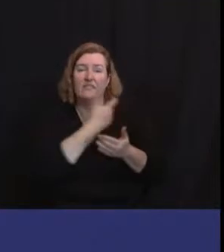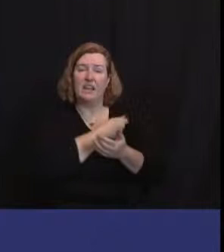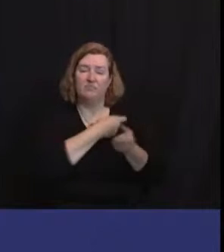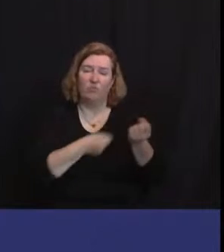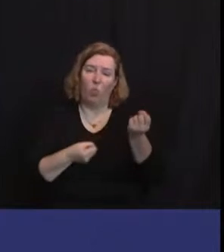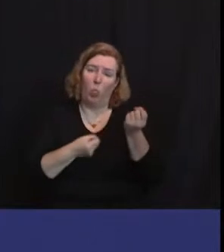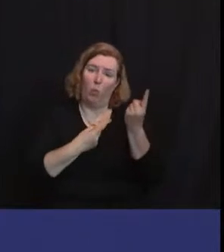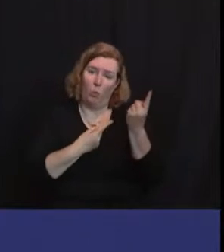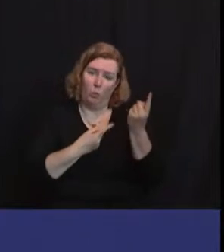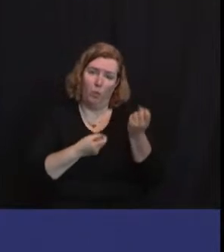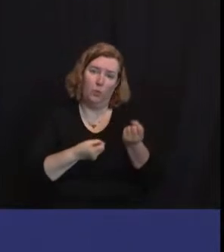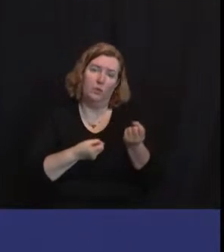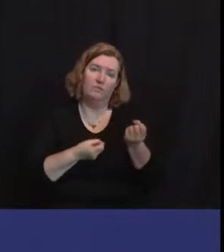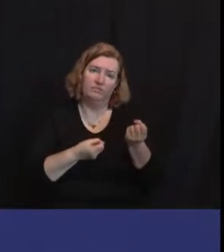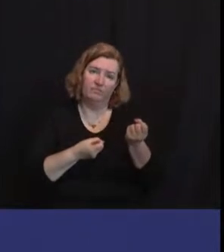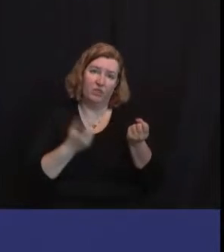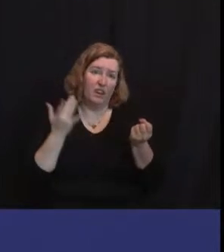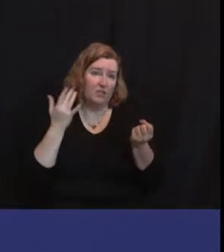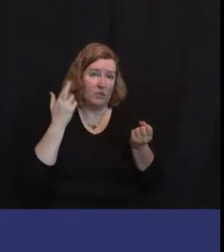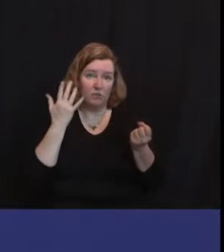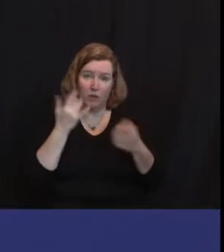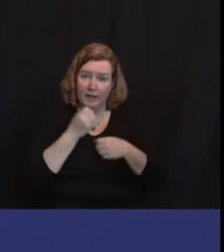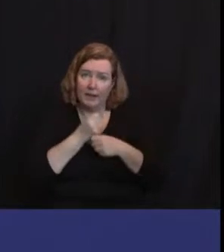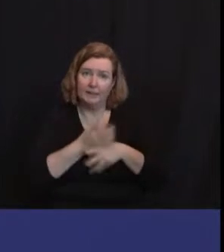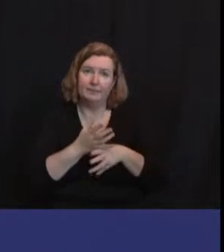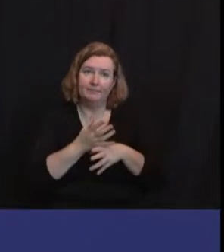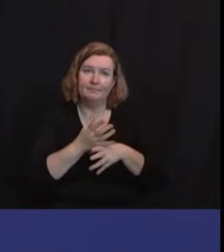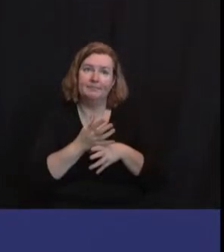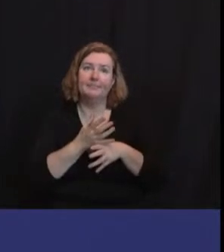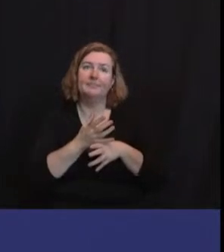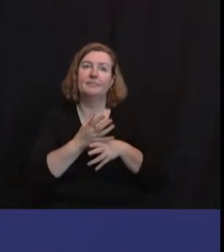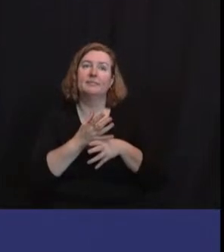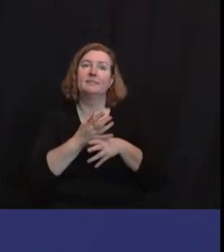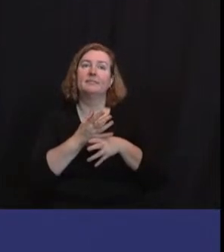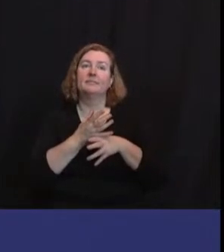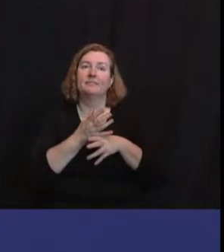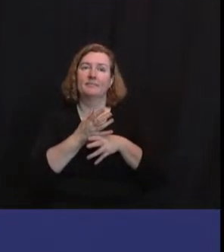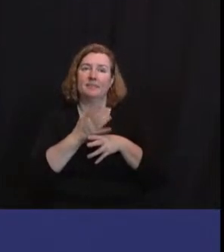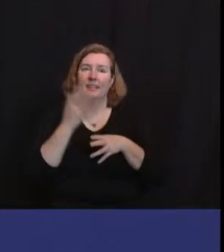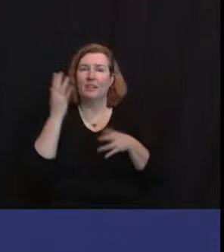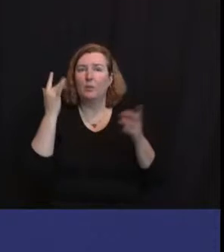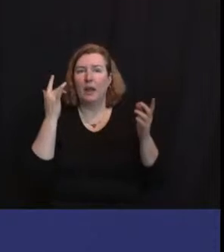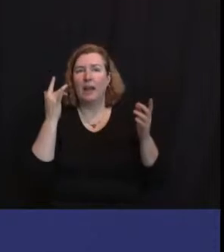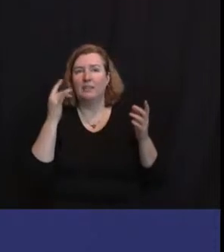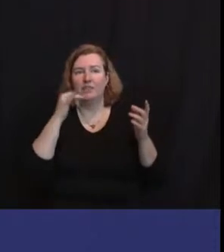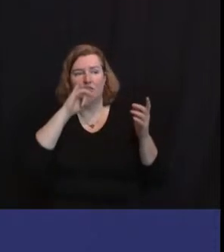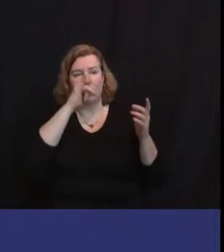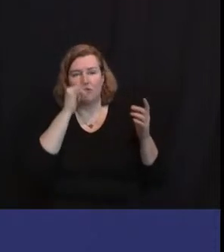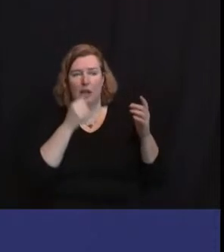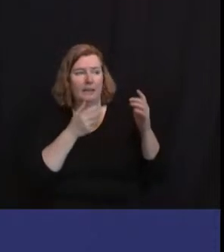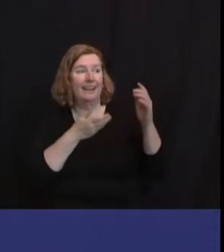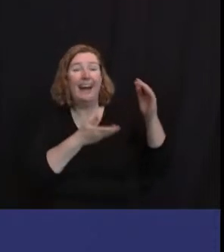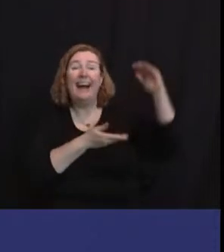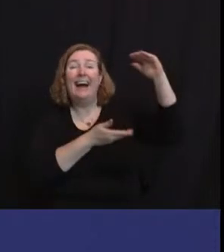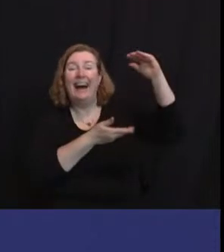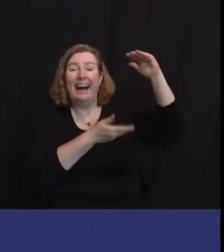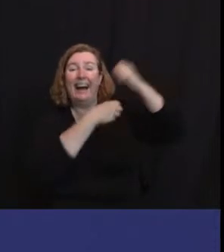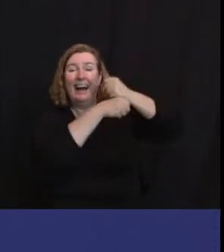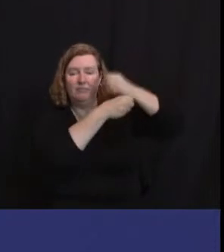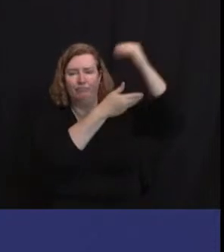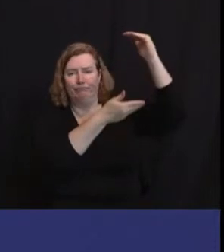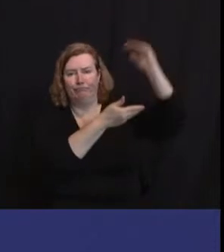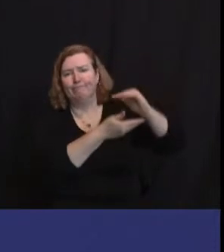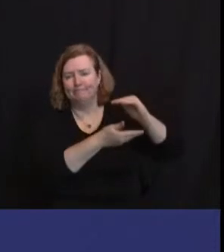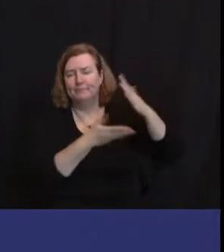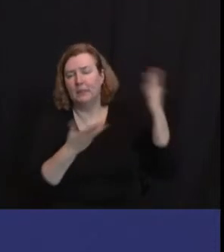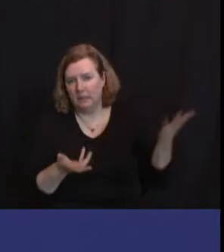the causality, but our guess is that it's got to be somewhat related to that. Judy reminds me that all of our J&J supplies so far have come